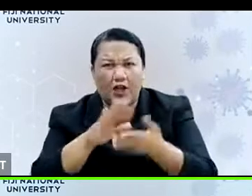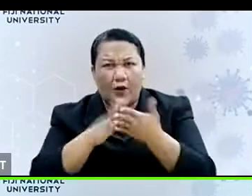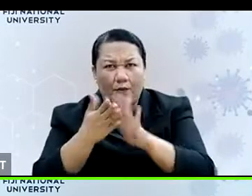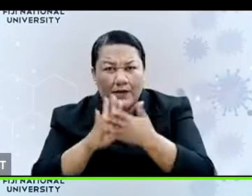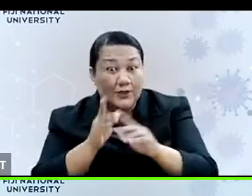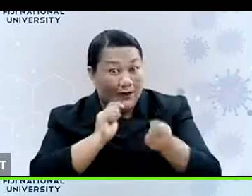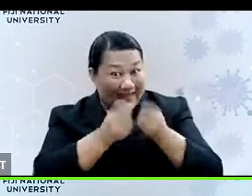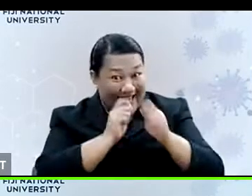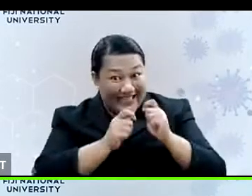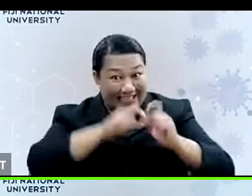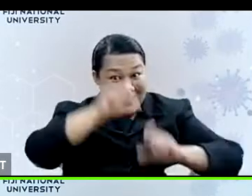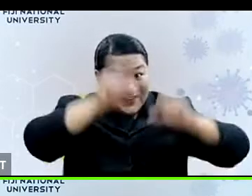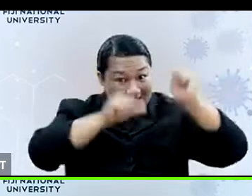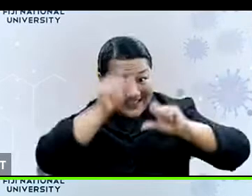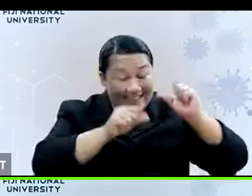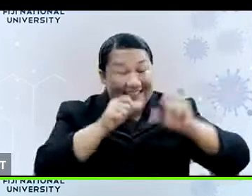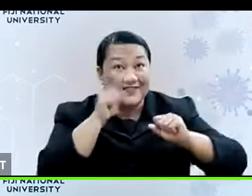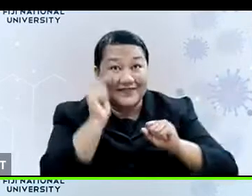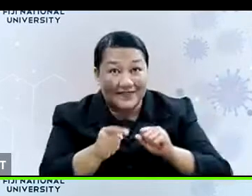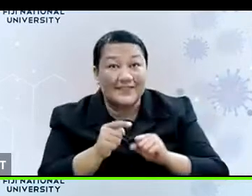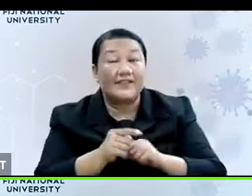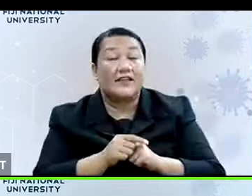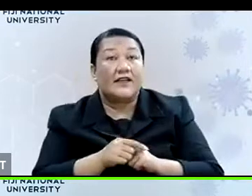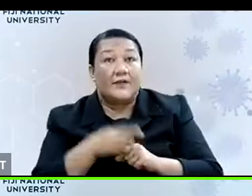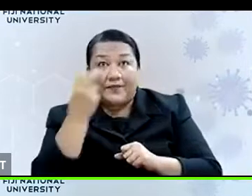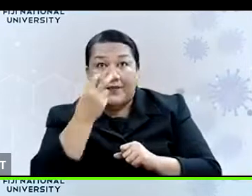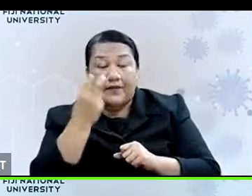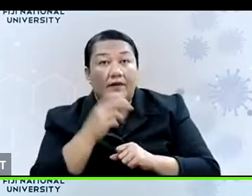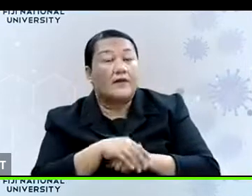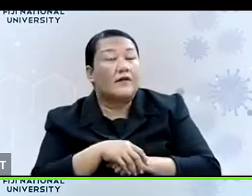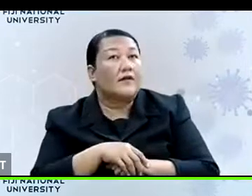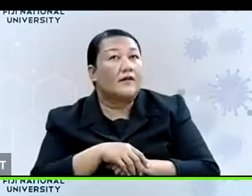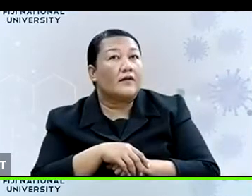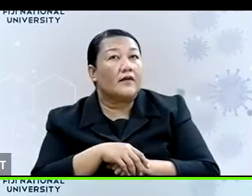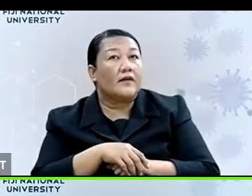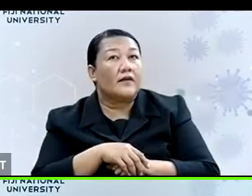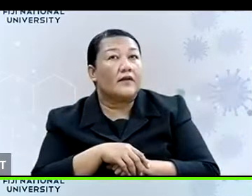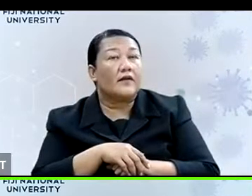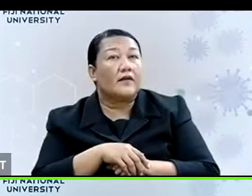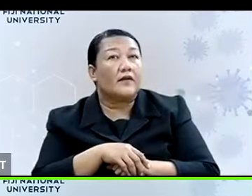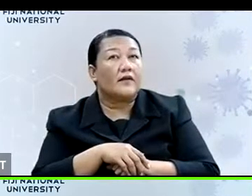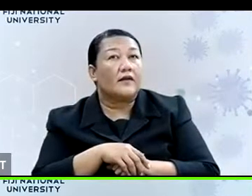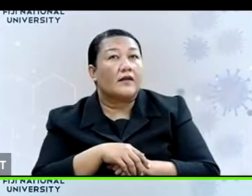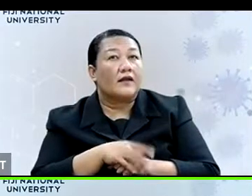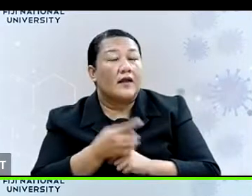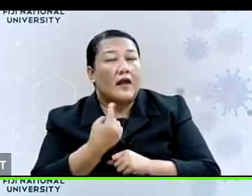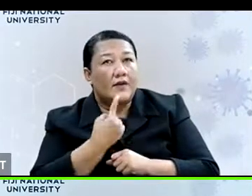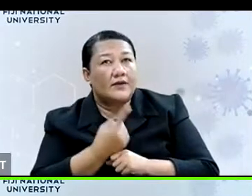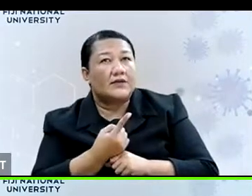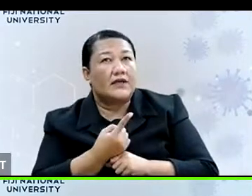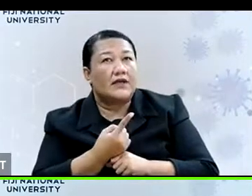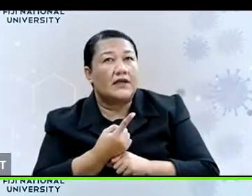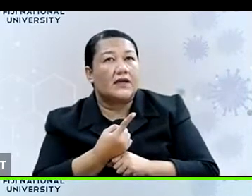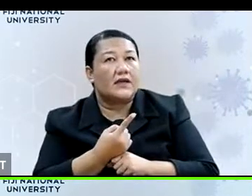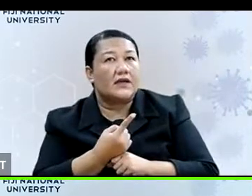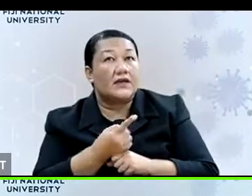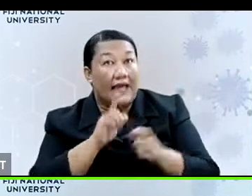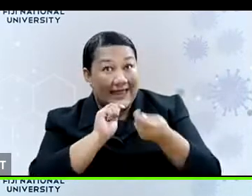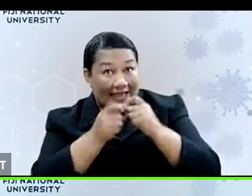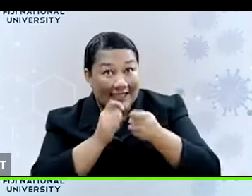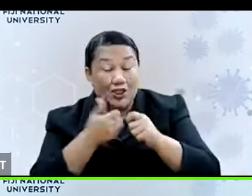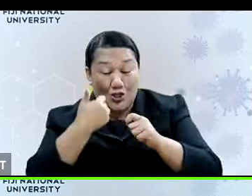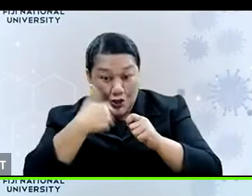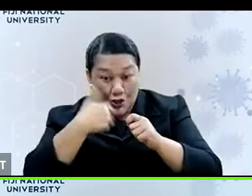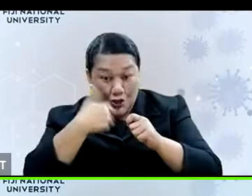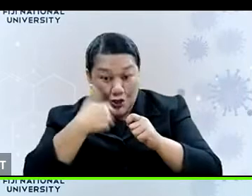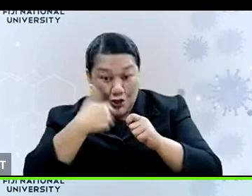we're getting around the outside of who's got infection, hopefully, and detecting it. And I would say that the test that's being used in Fiji is